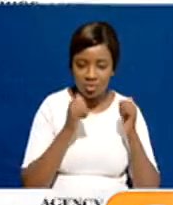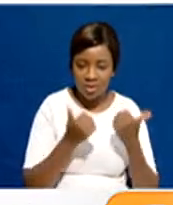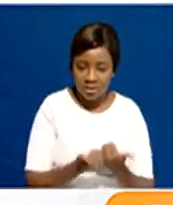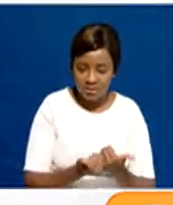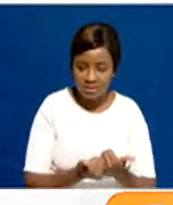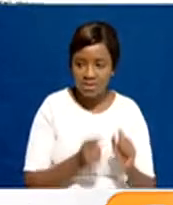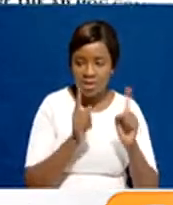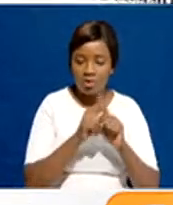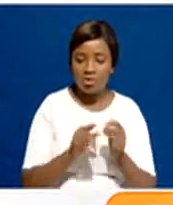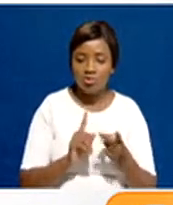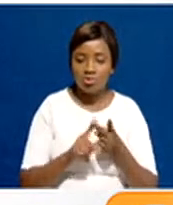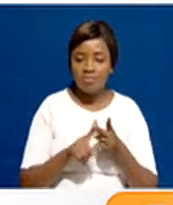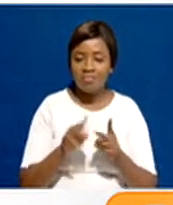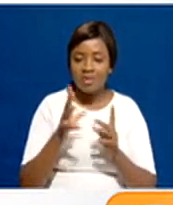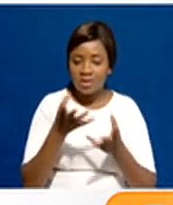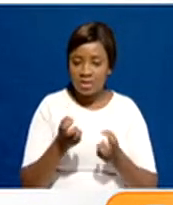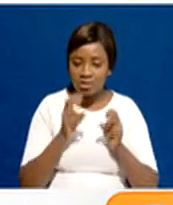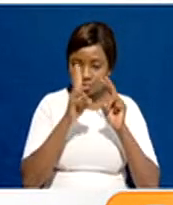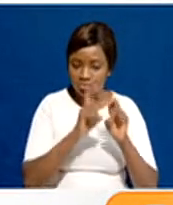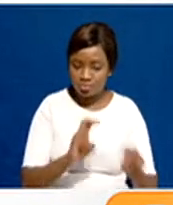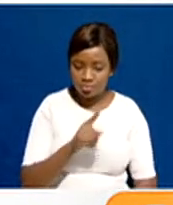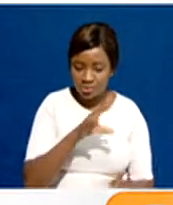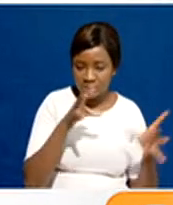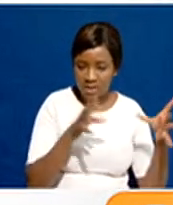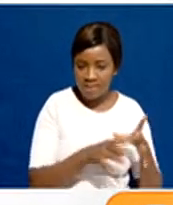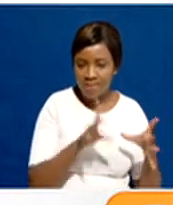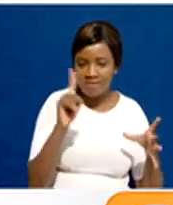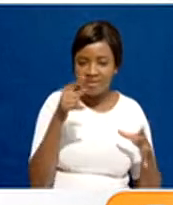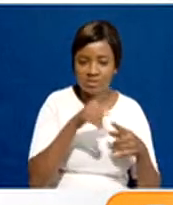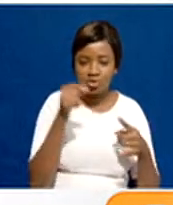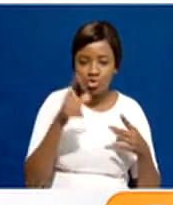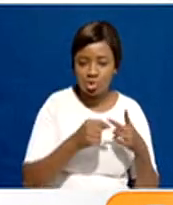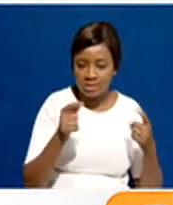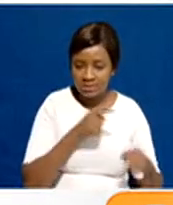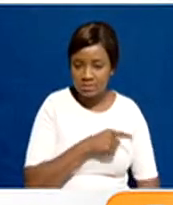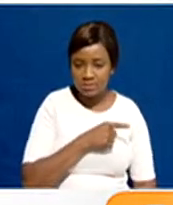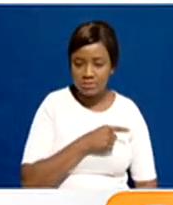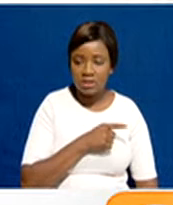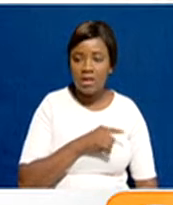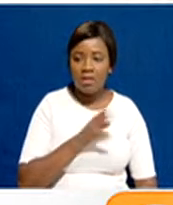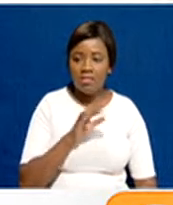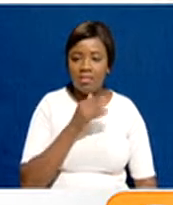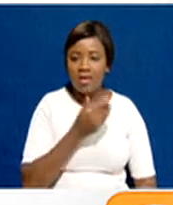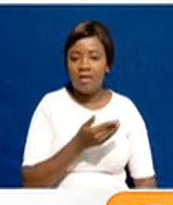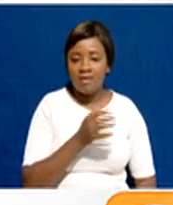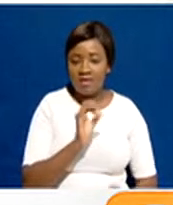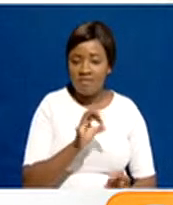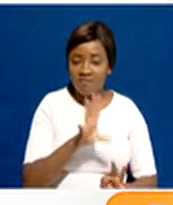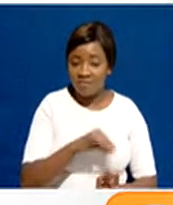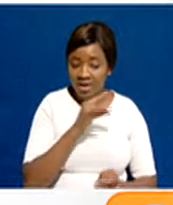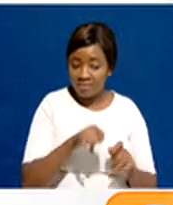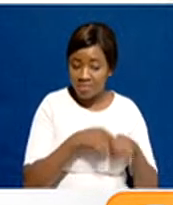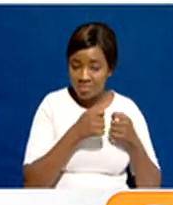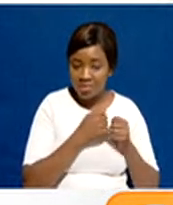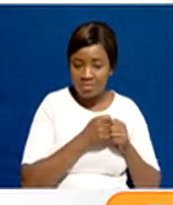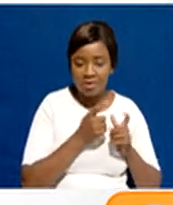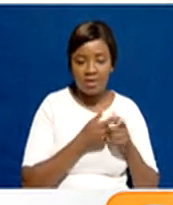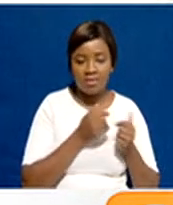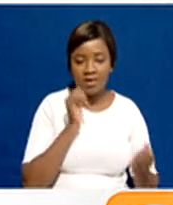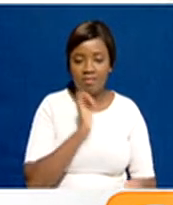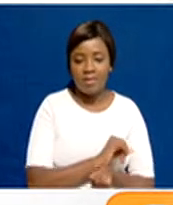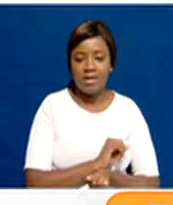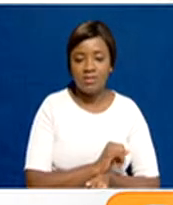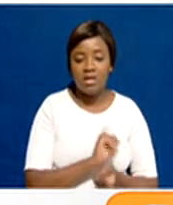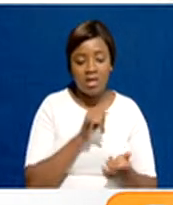tasked to investigate First Choice Recruitment and Consultancy Agency, and if found culpable, take necessary action,